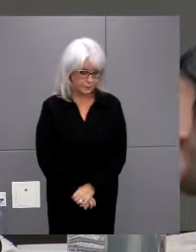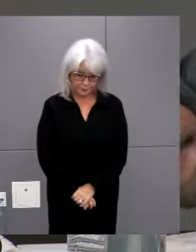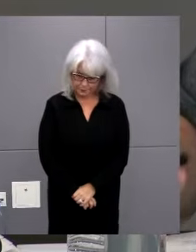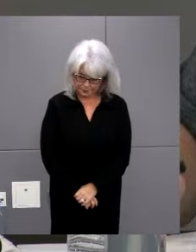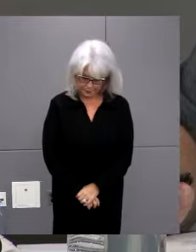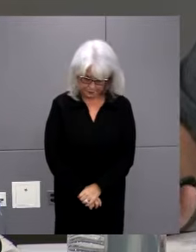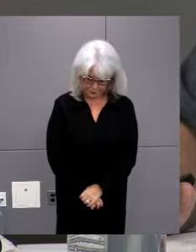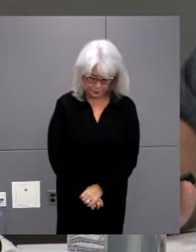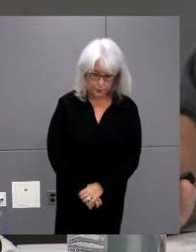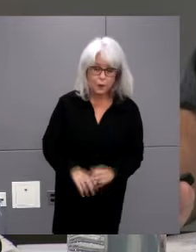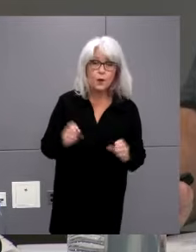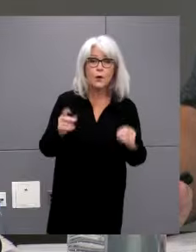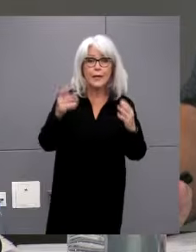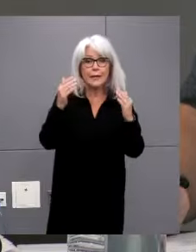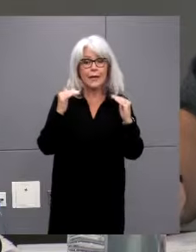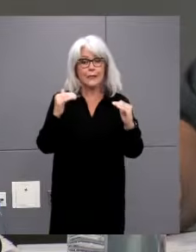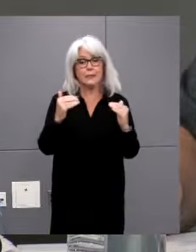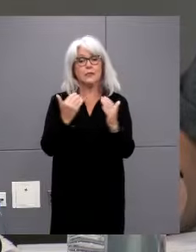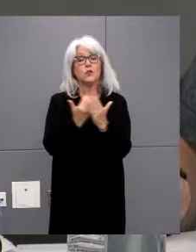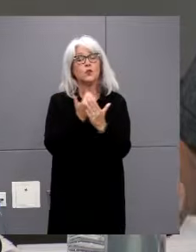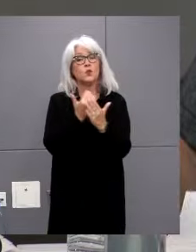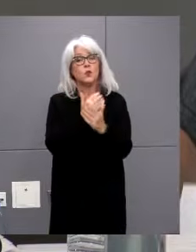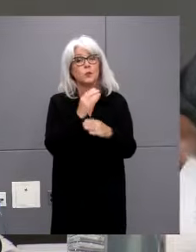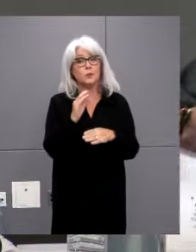Okay, we're on to new business.